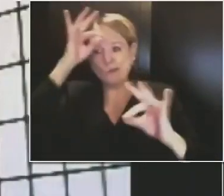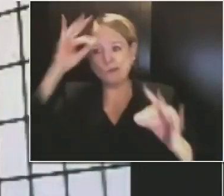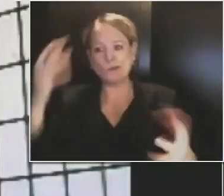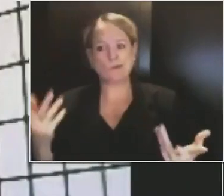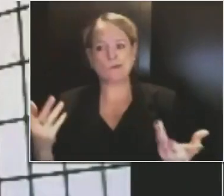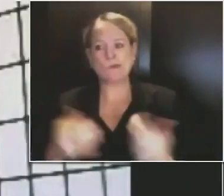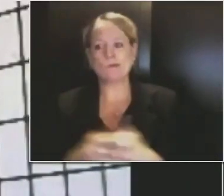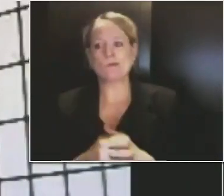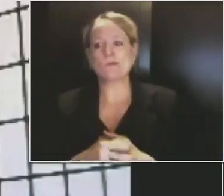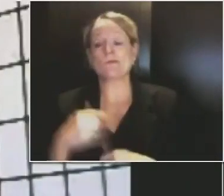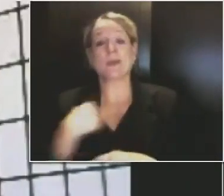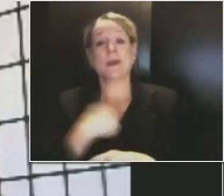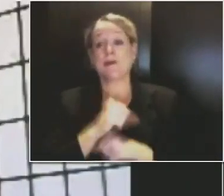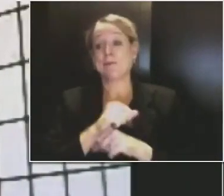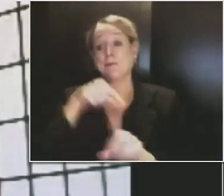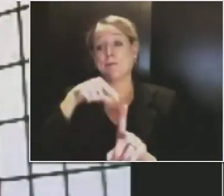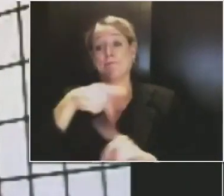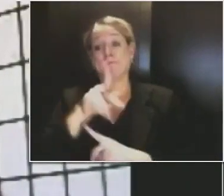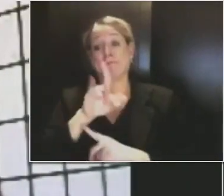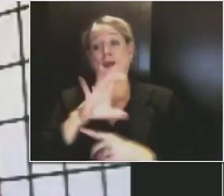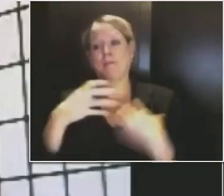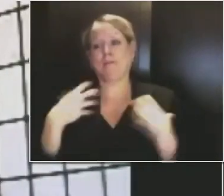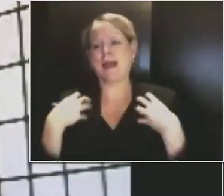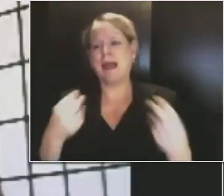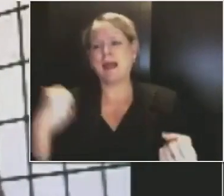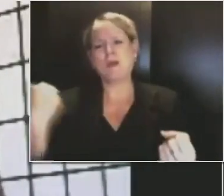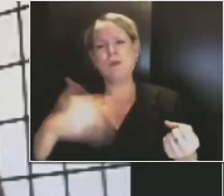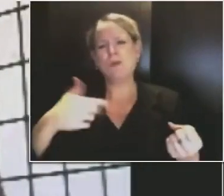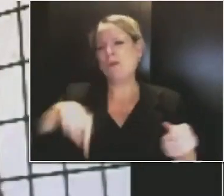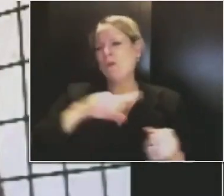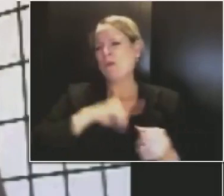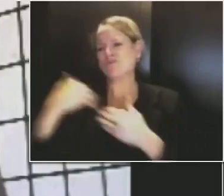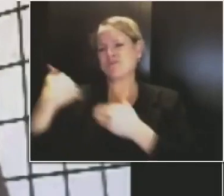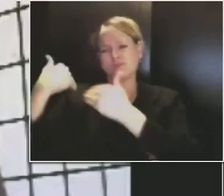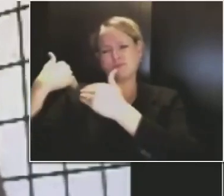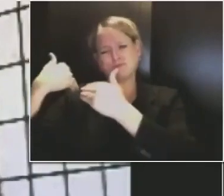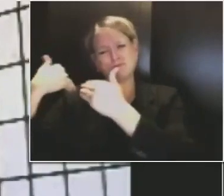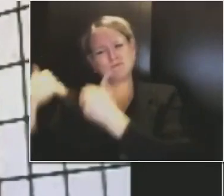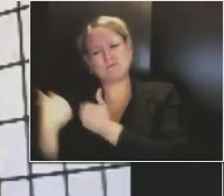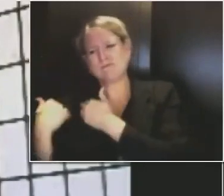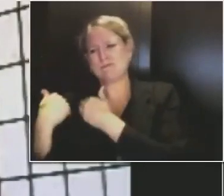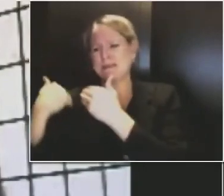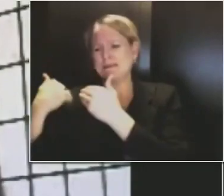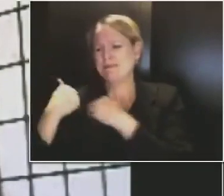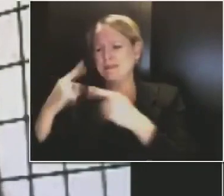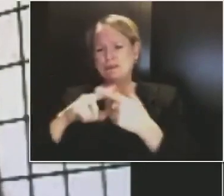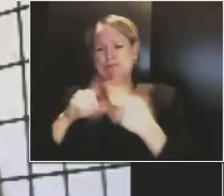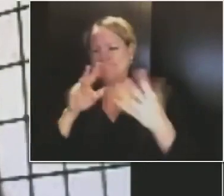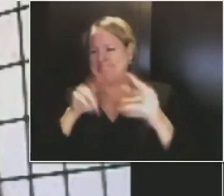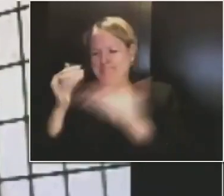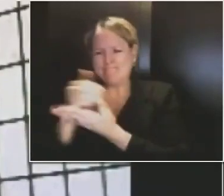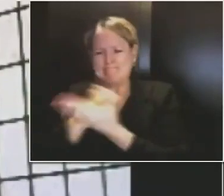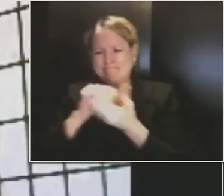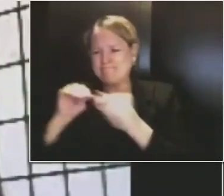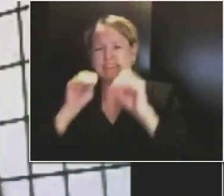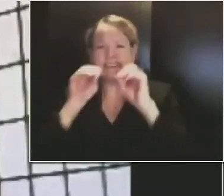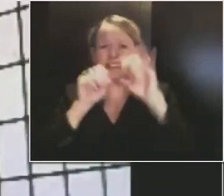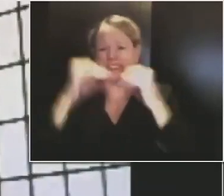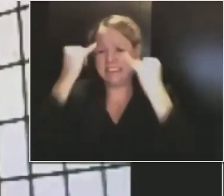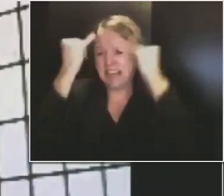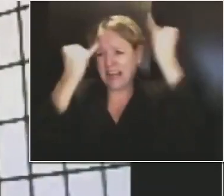things that help slow the spread, especially in light of the fact that there's still so much that we don't know about this